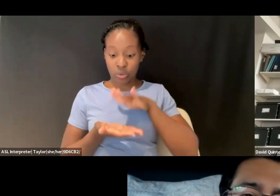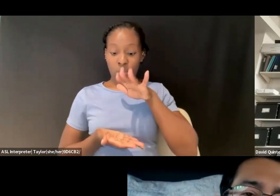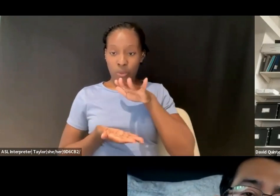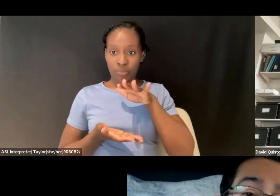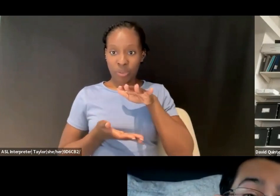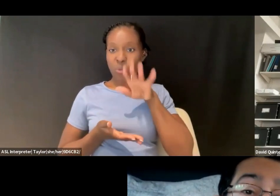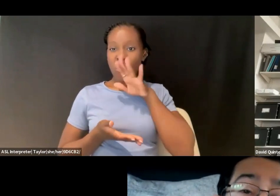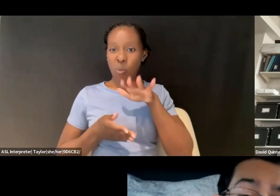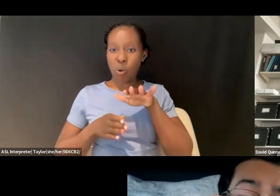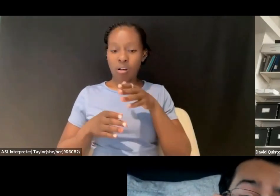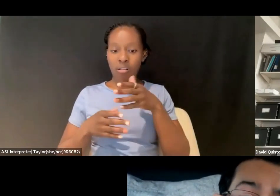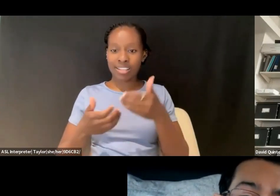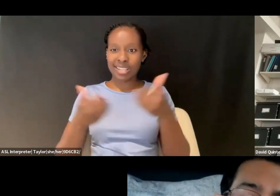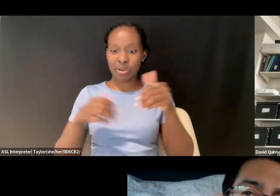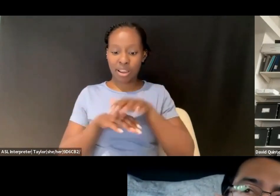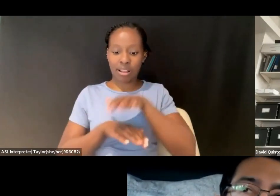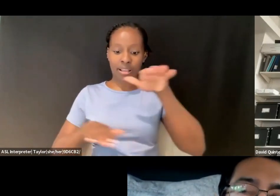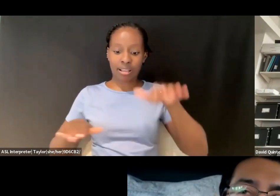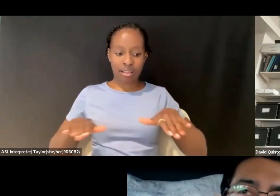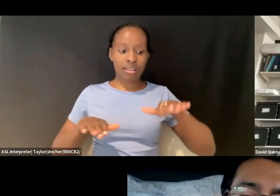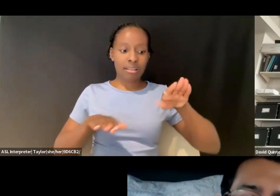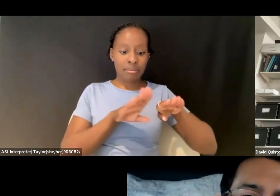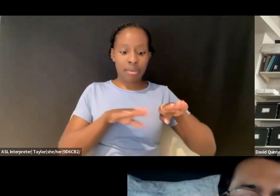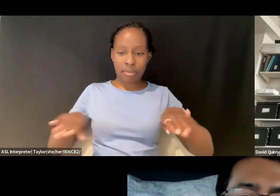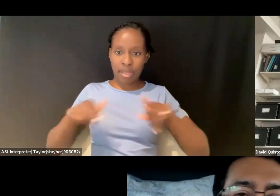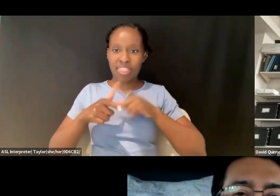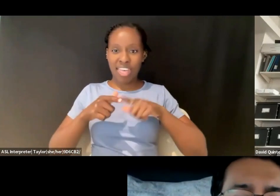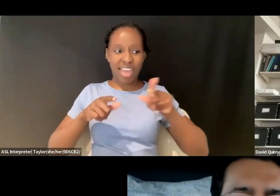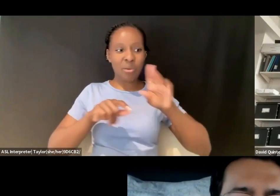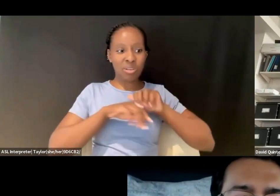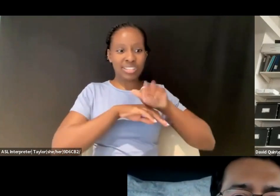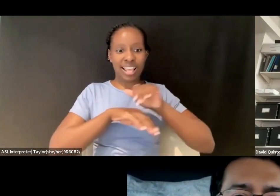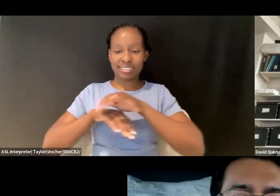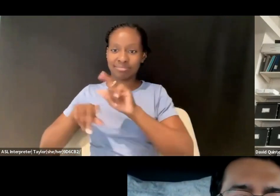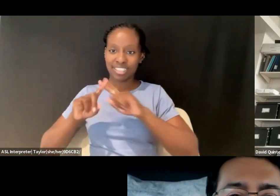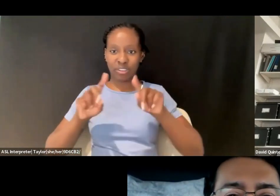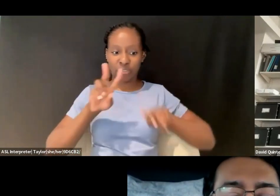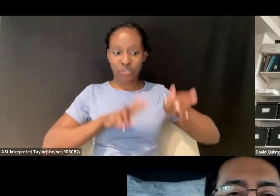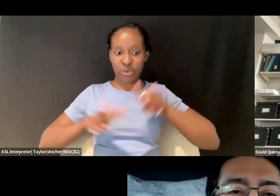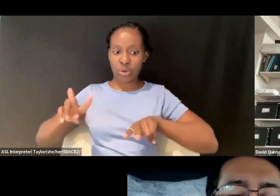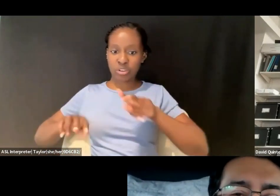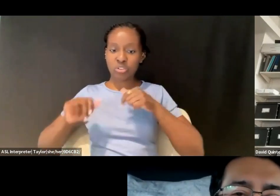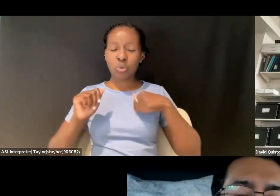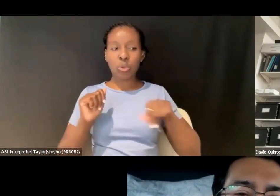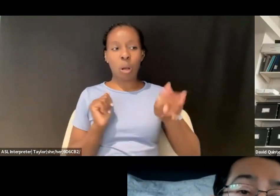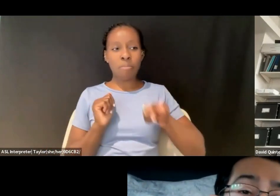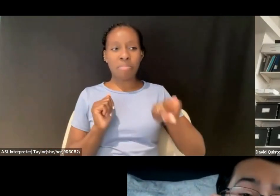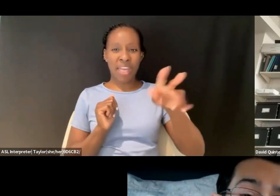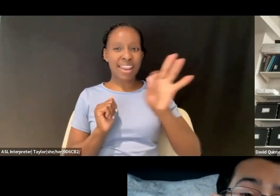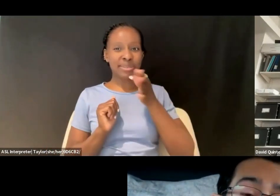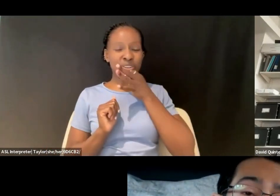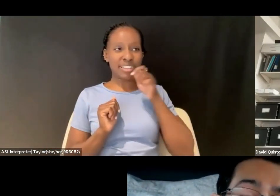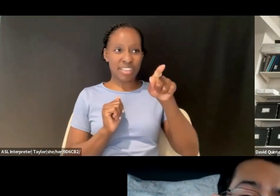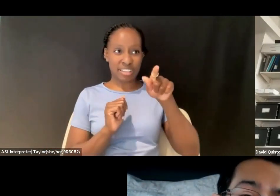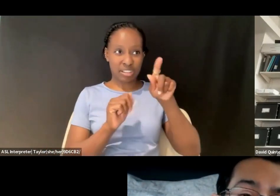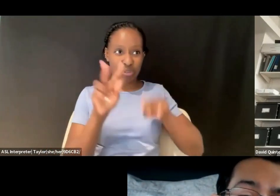we send to our various reviewers. So we look at our reviewers and the expertise of that reviewer, and we give them abstracts that are